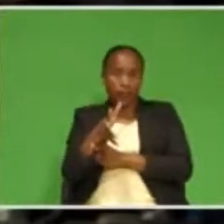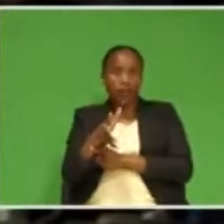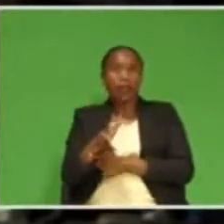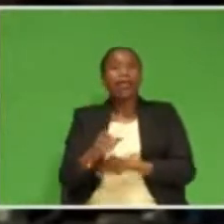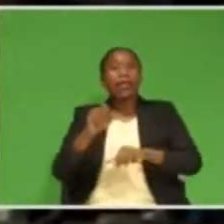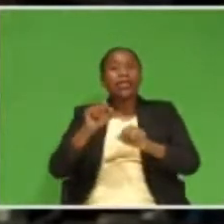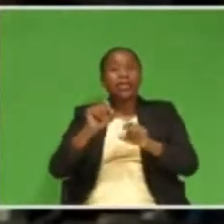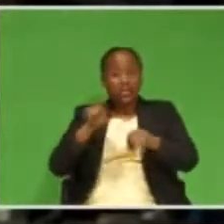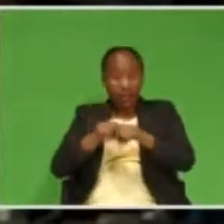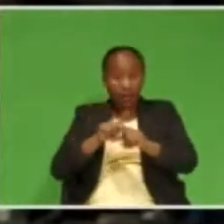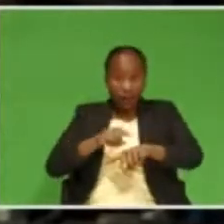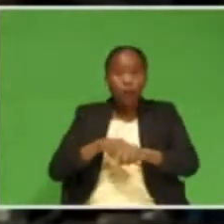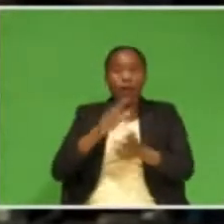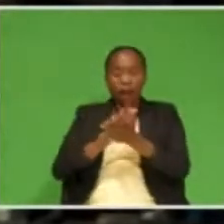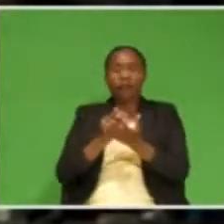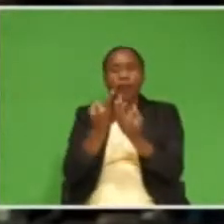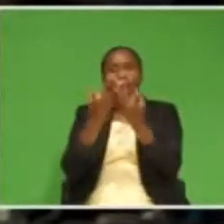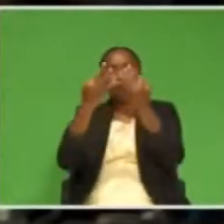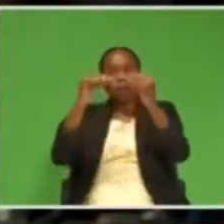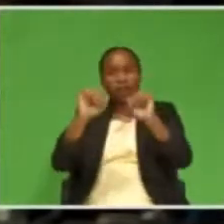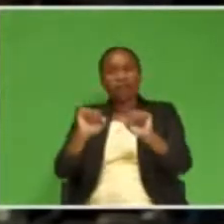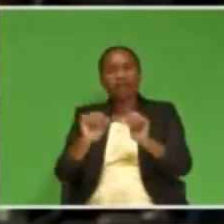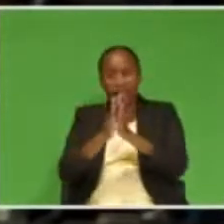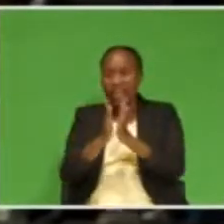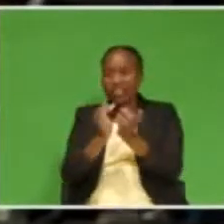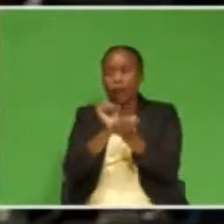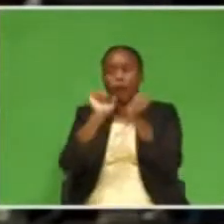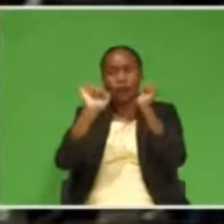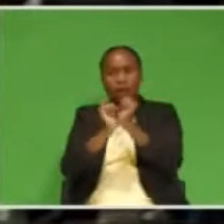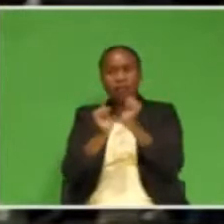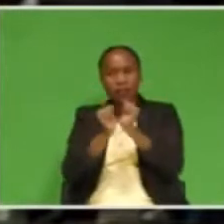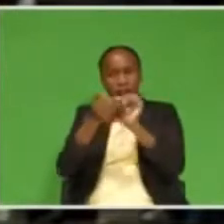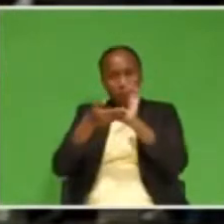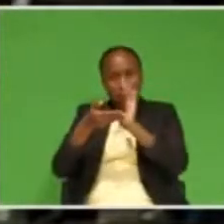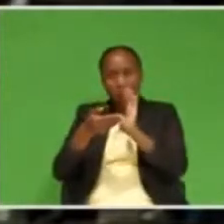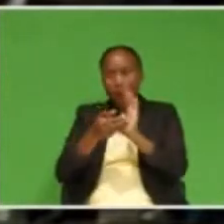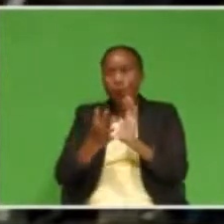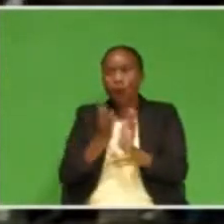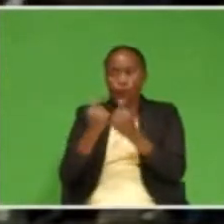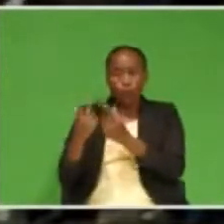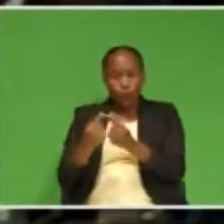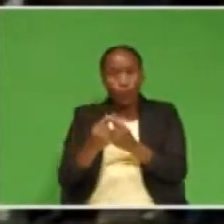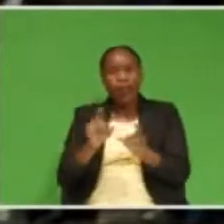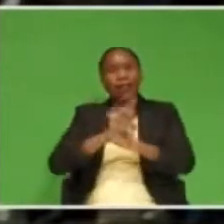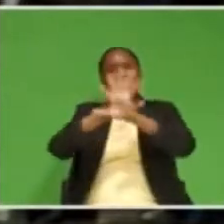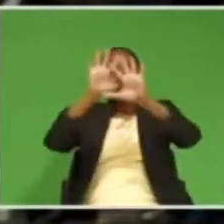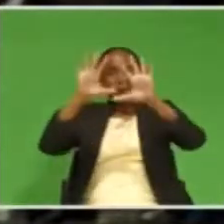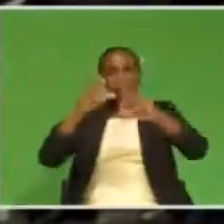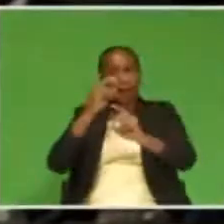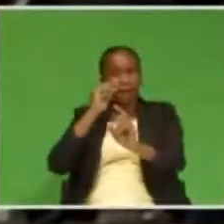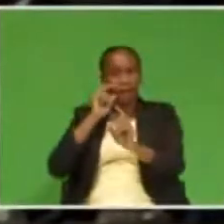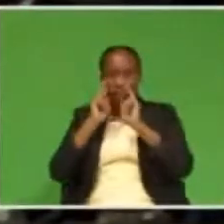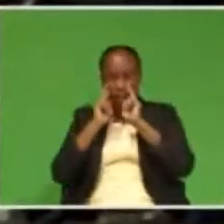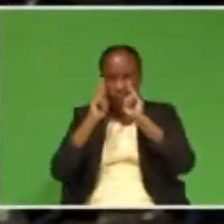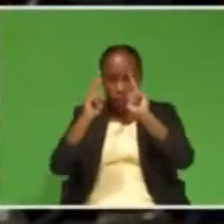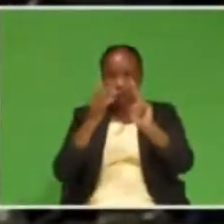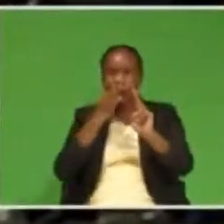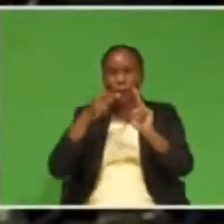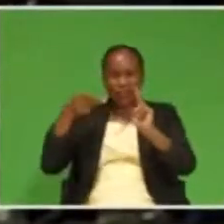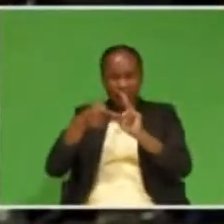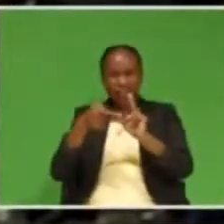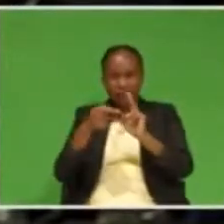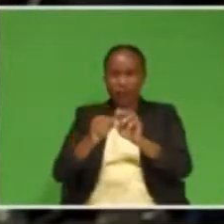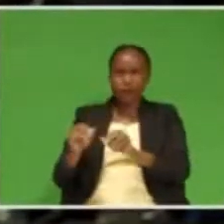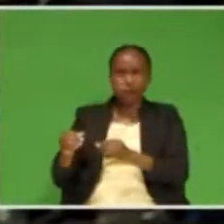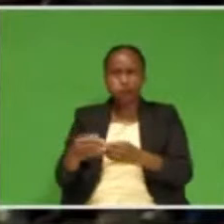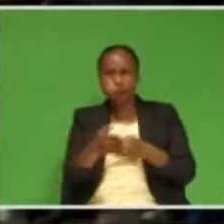we had a clear vision of where that road would lead us. We saw a country